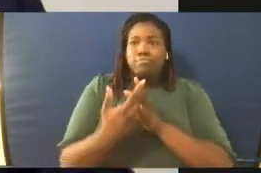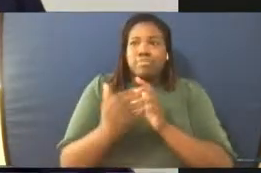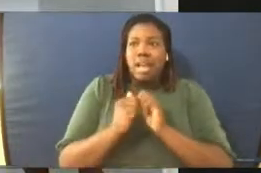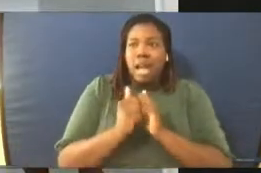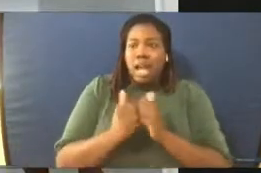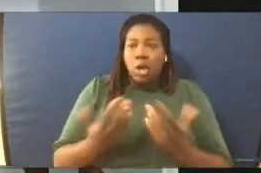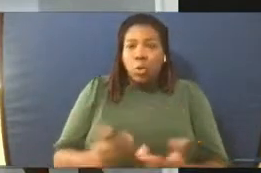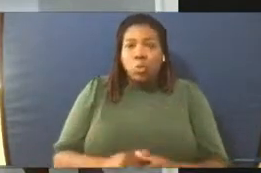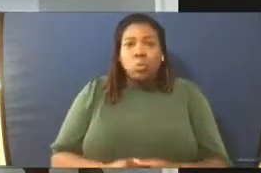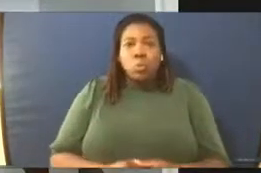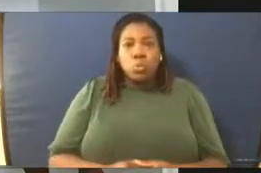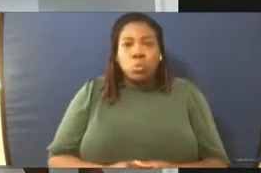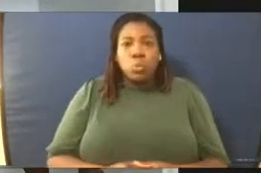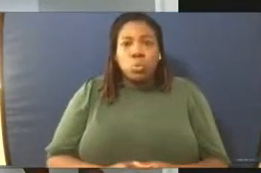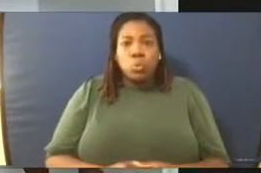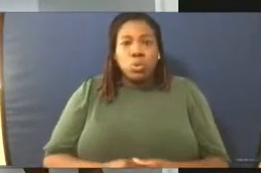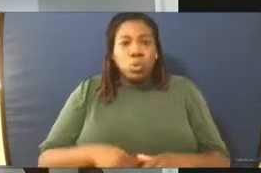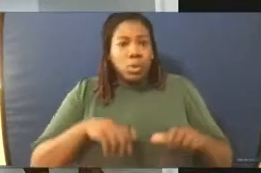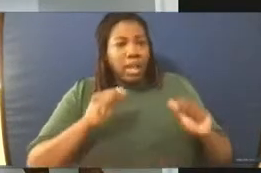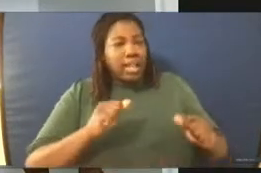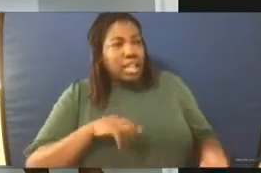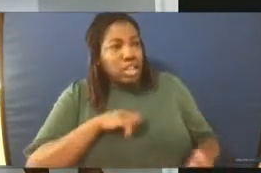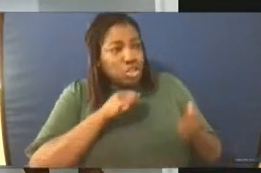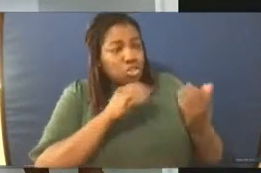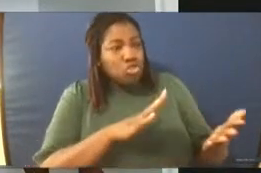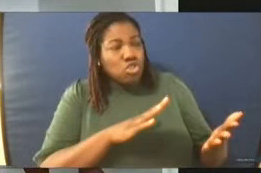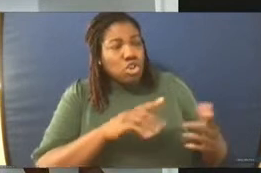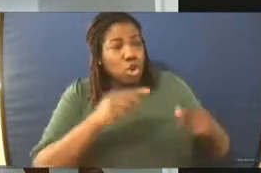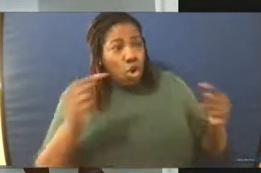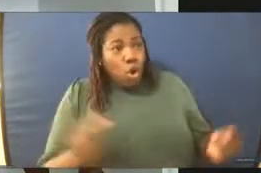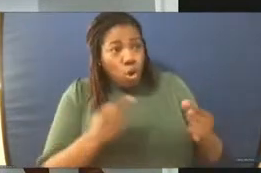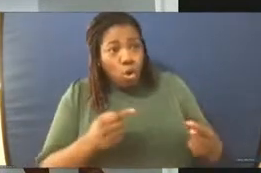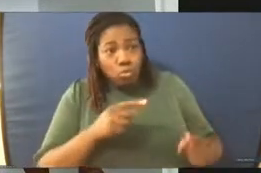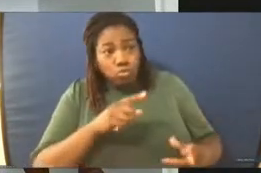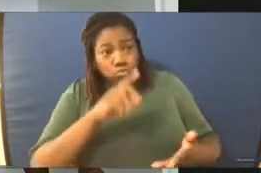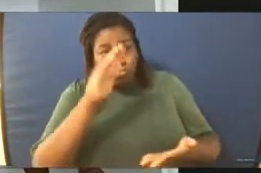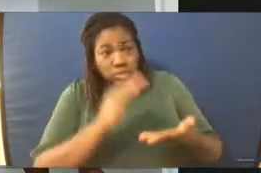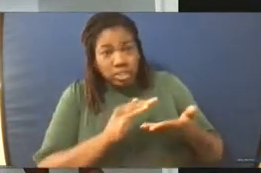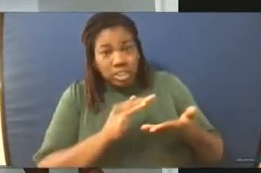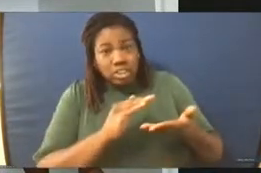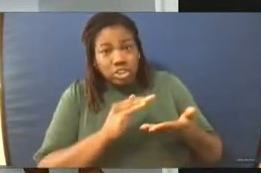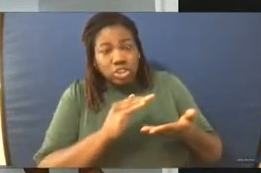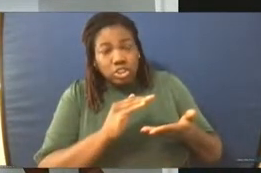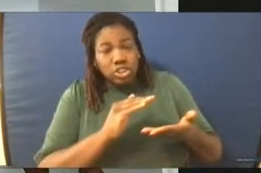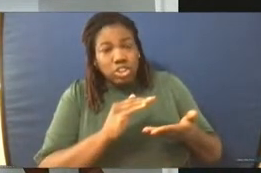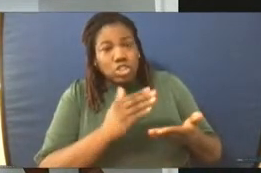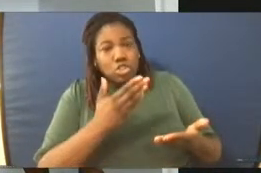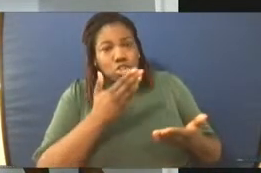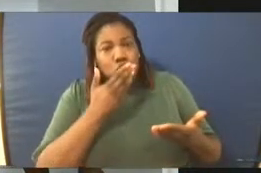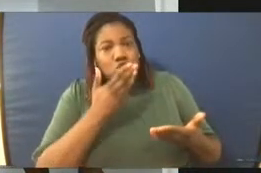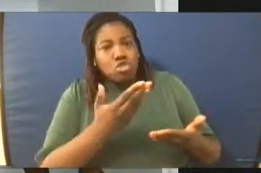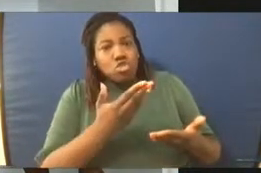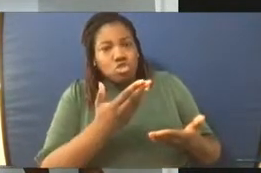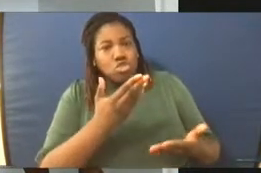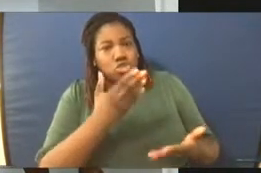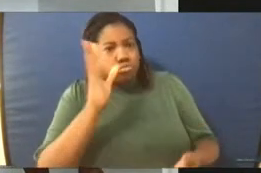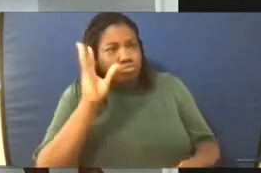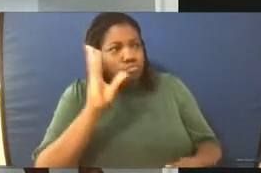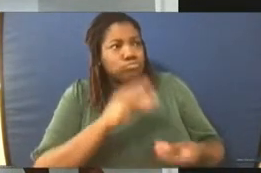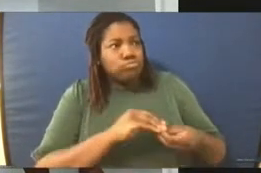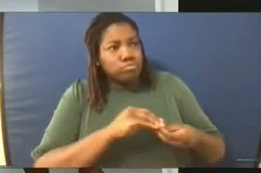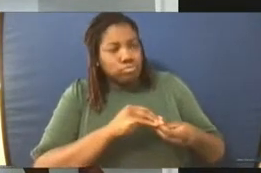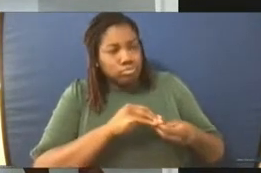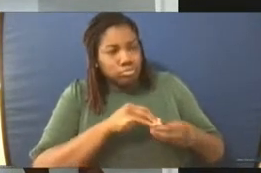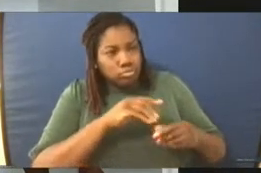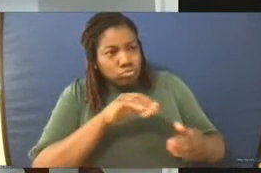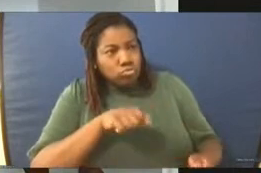Yeah, I can address that. I think that harm reduction is a part of a good comprehensive approach to substance use. I